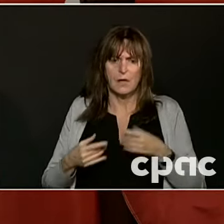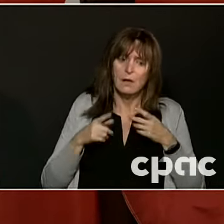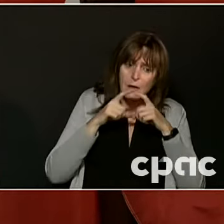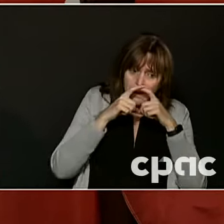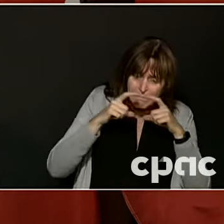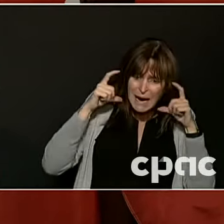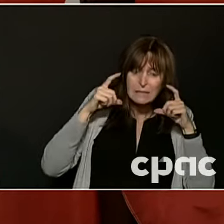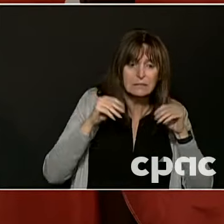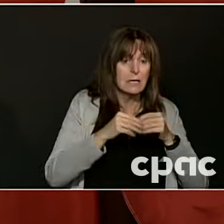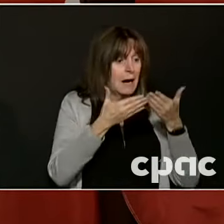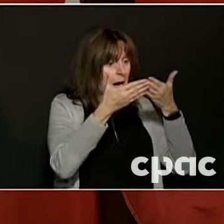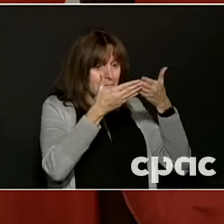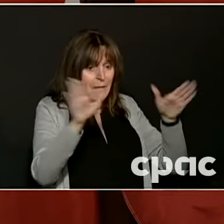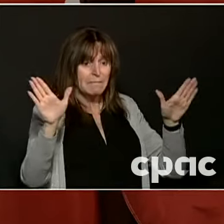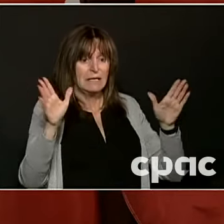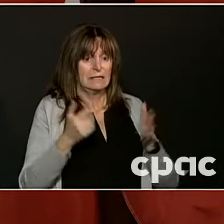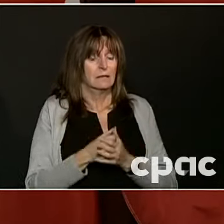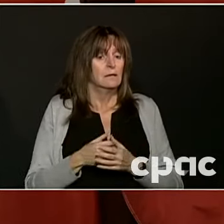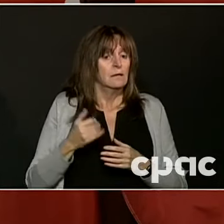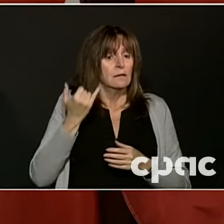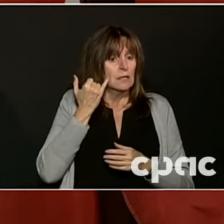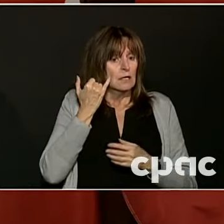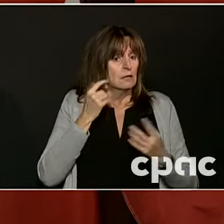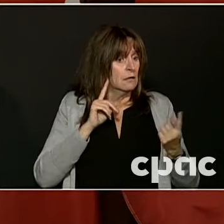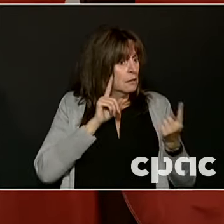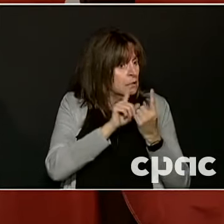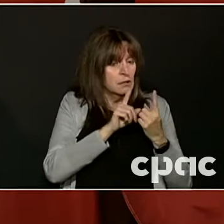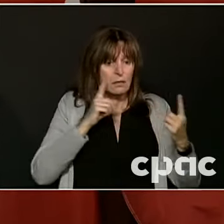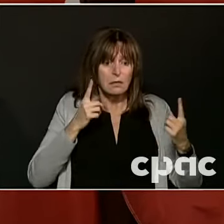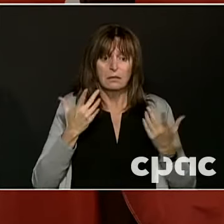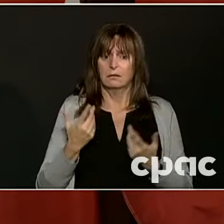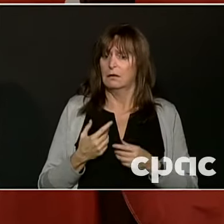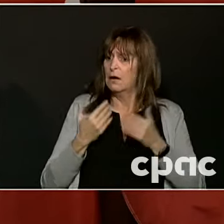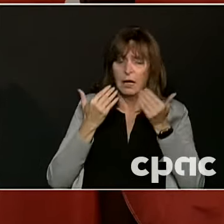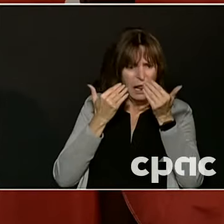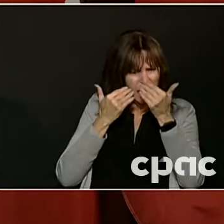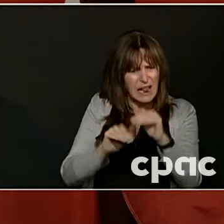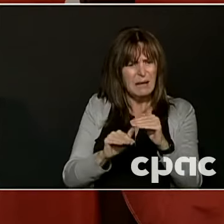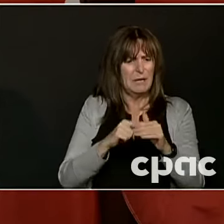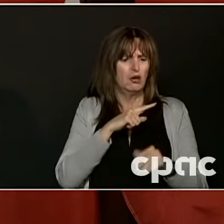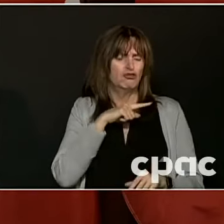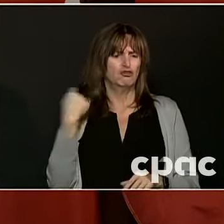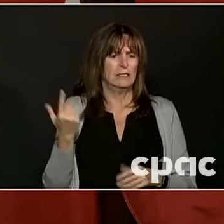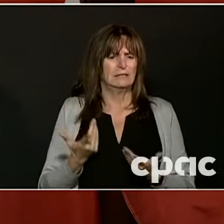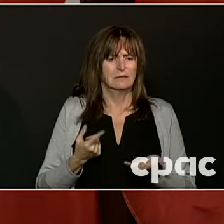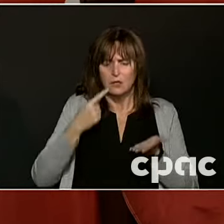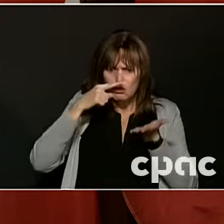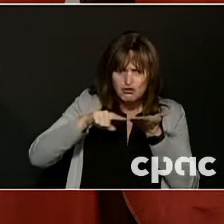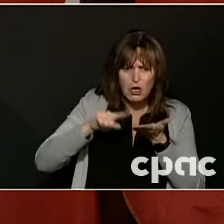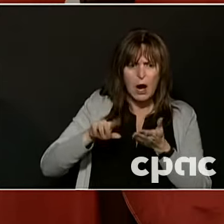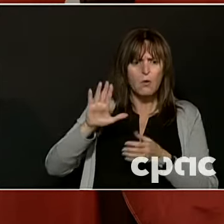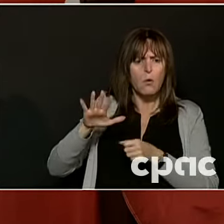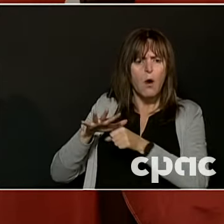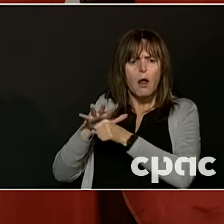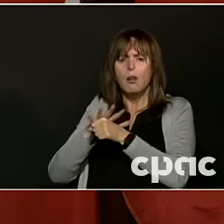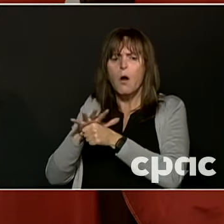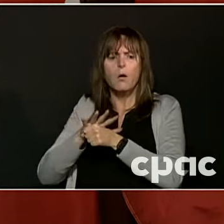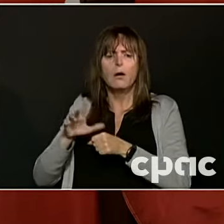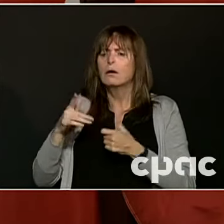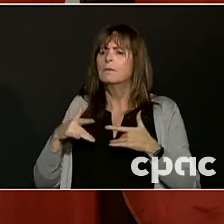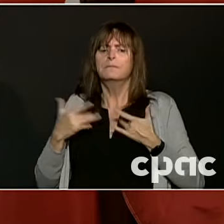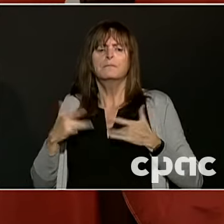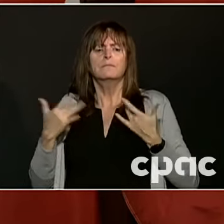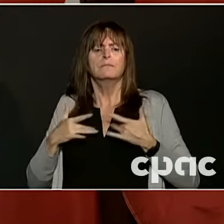that. Limit those areas of risk. Check your local data. See what's happening in your area. That may even limit even more how much you can be